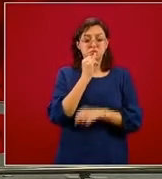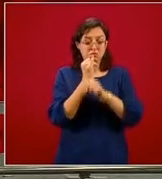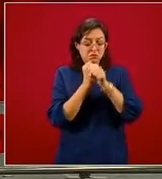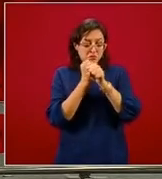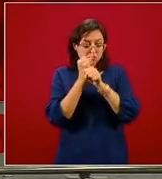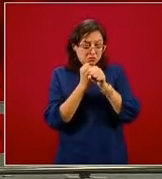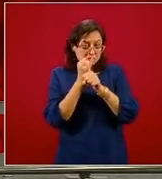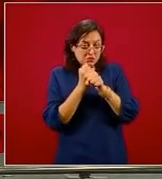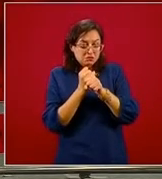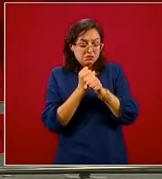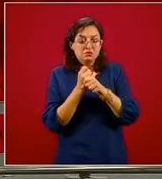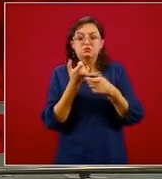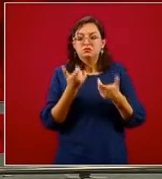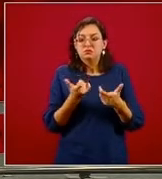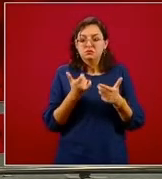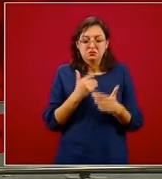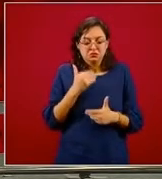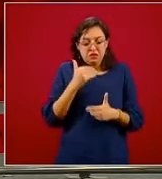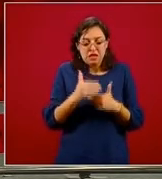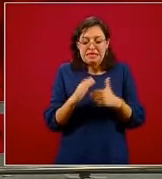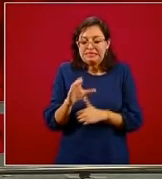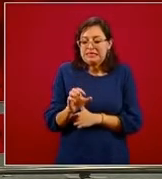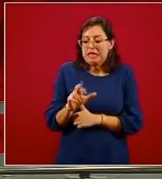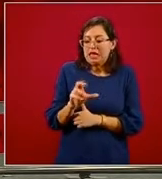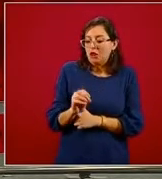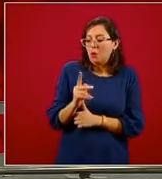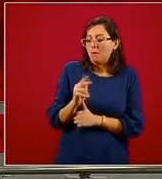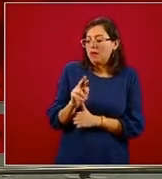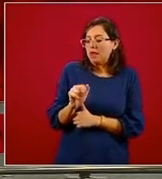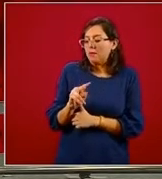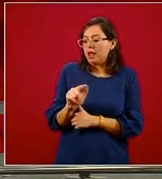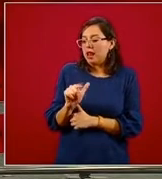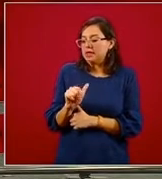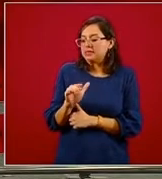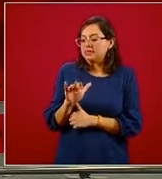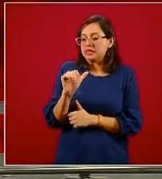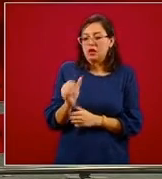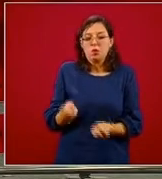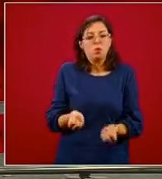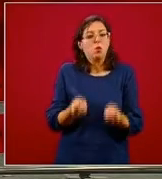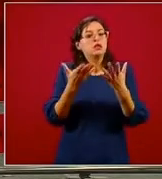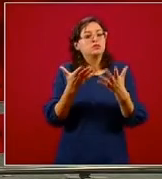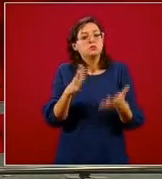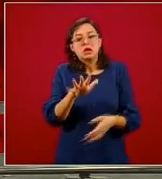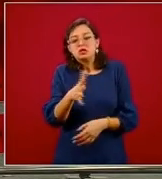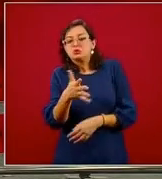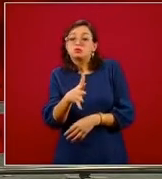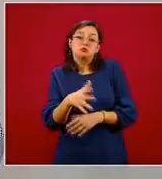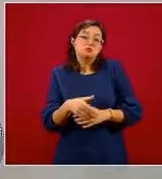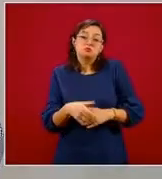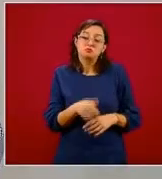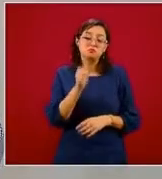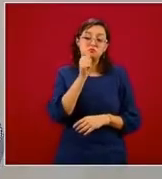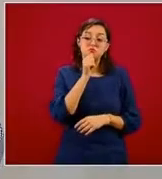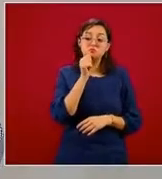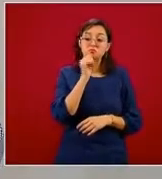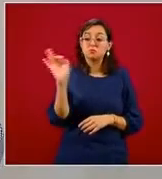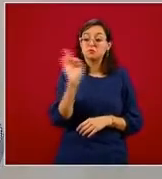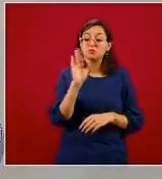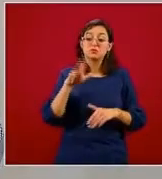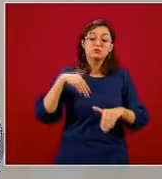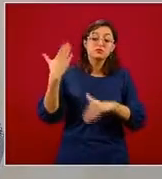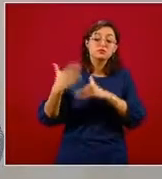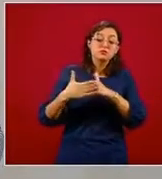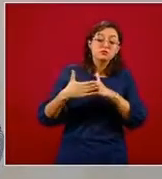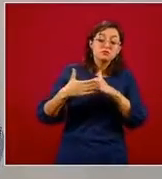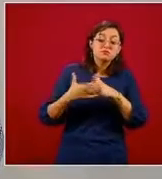have a big study about the prevalence of how many people there are. Surely over